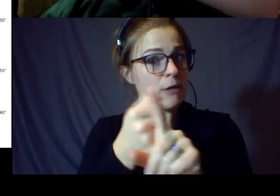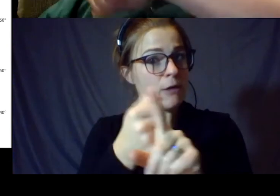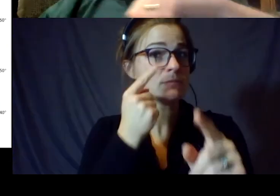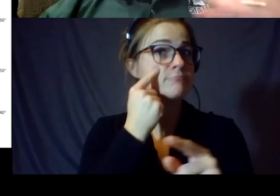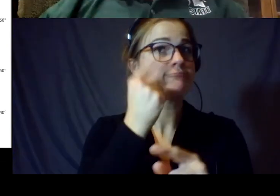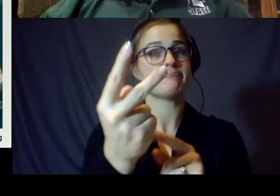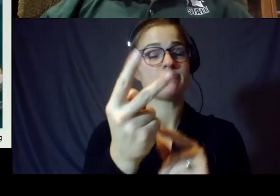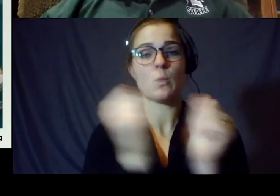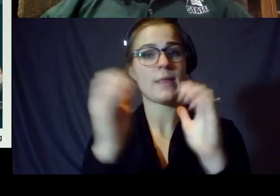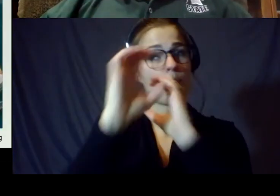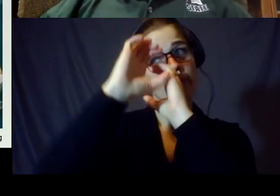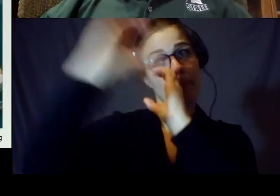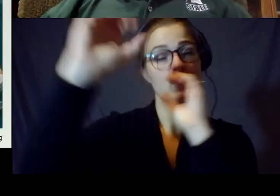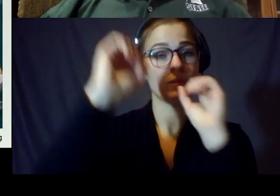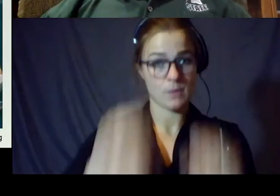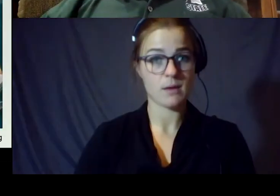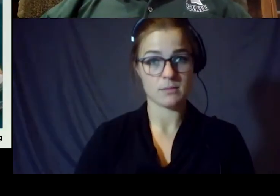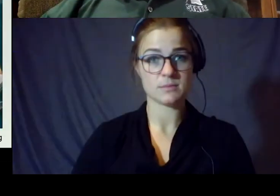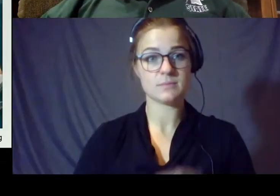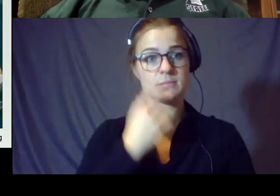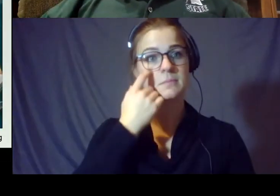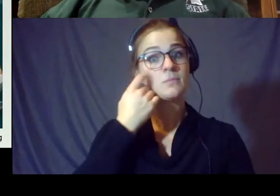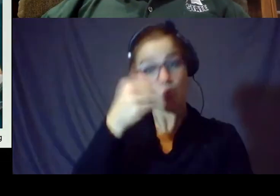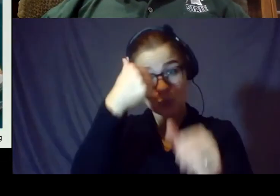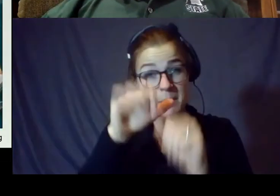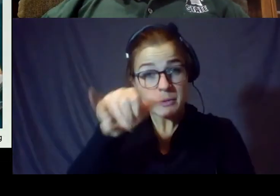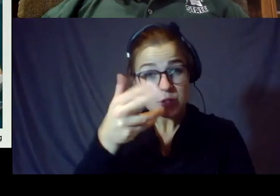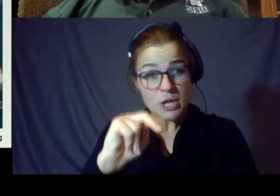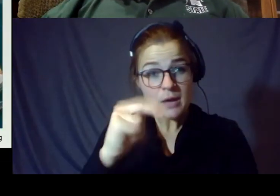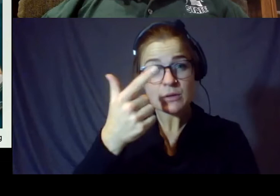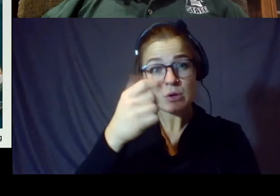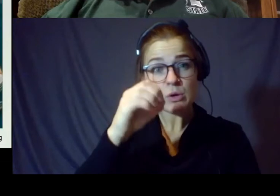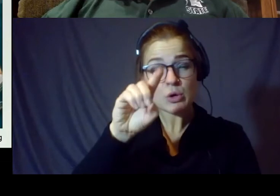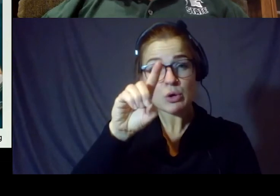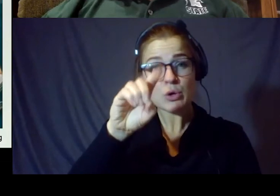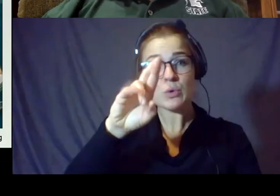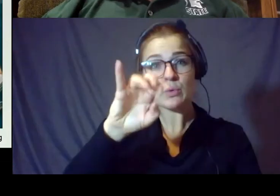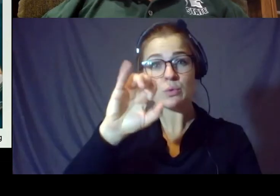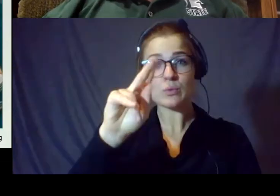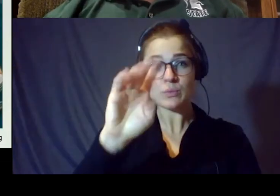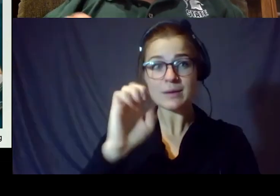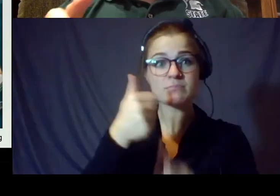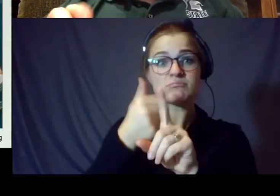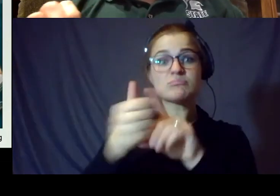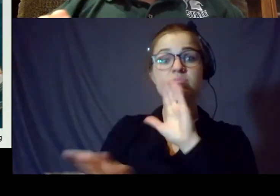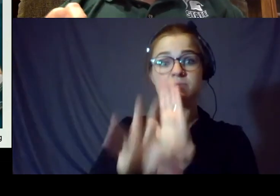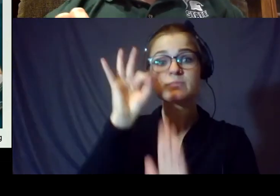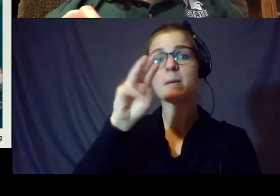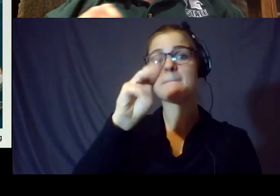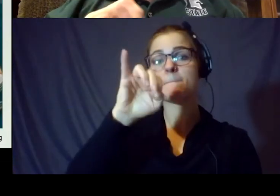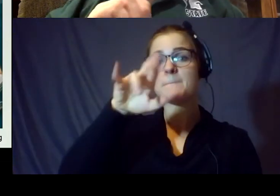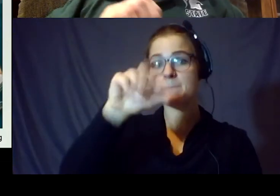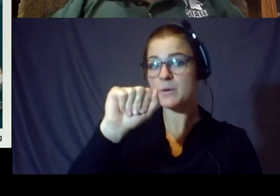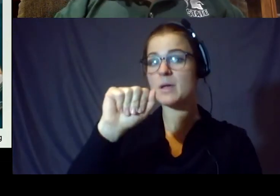eye. Excuse me. Remember John Goodricke? Yes, the discoverer of Mira's periodicity, or